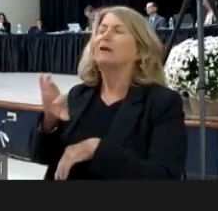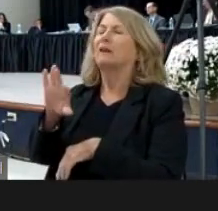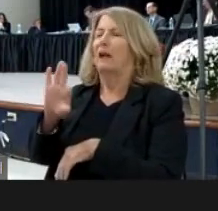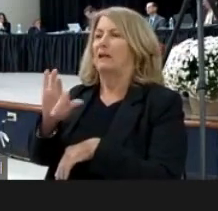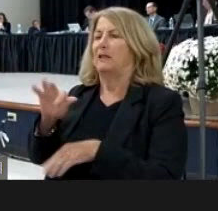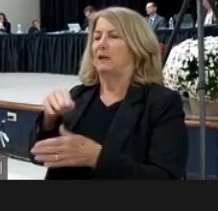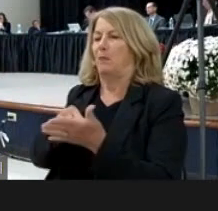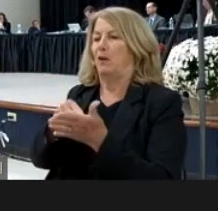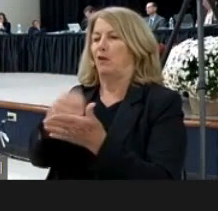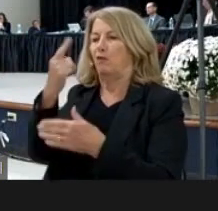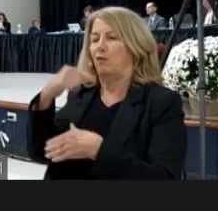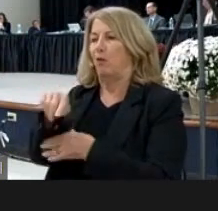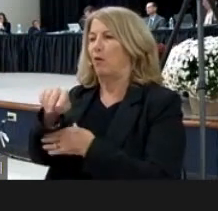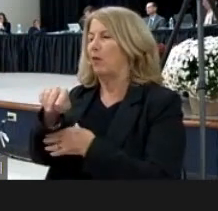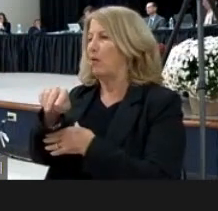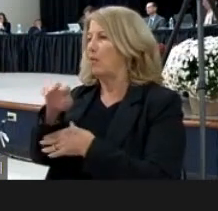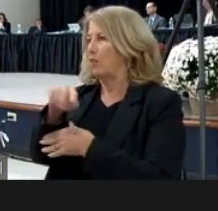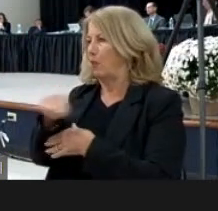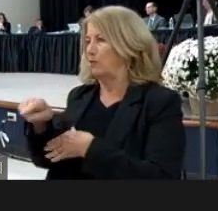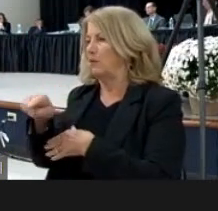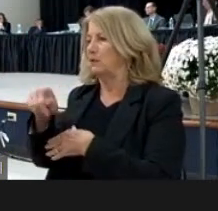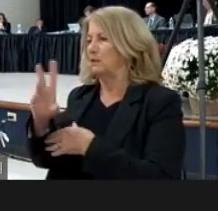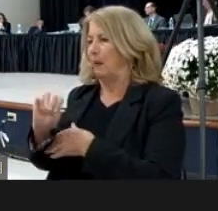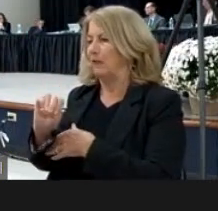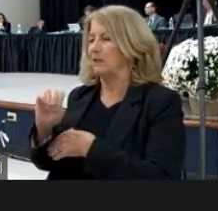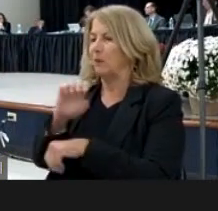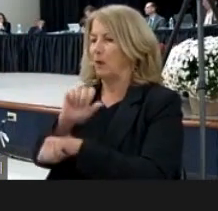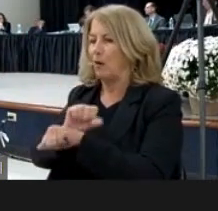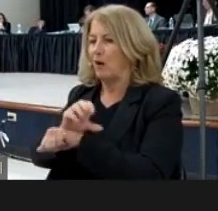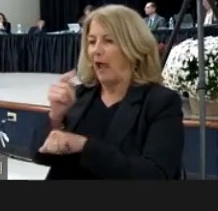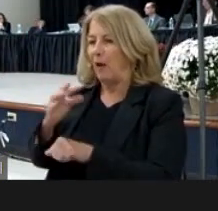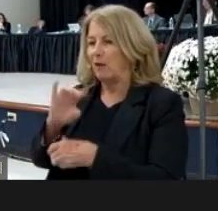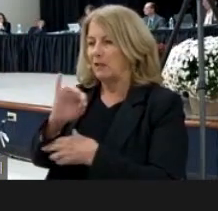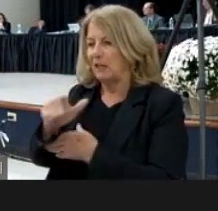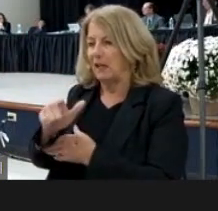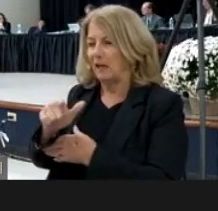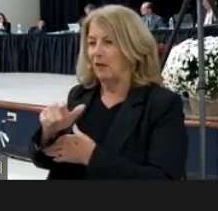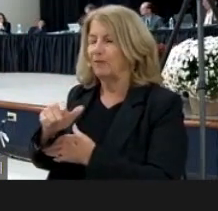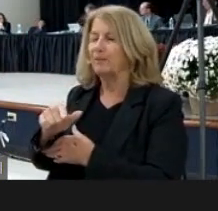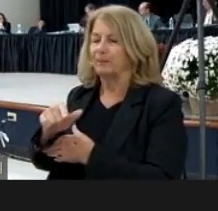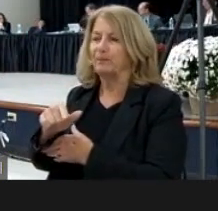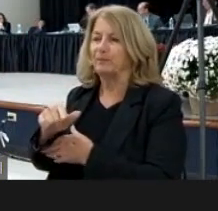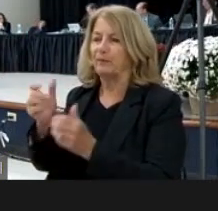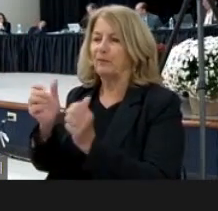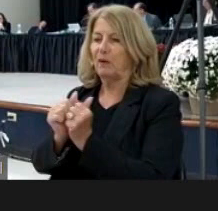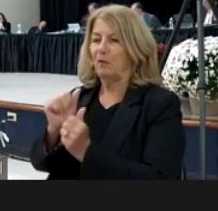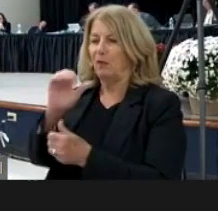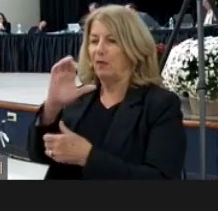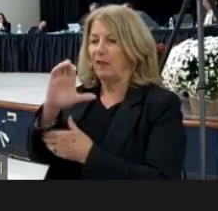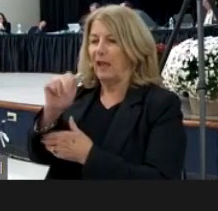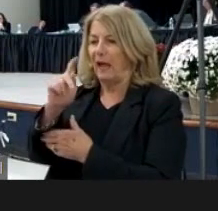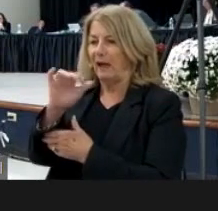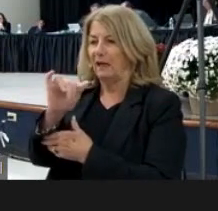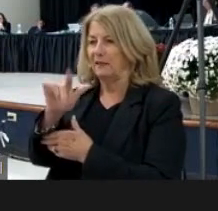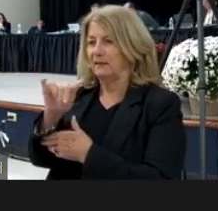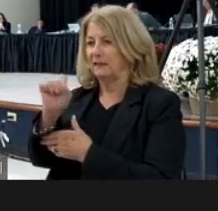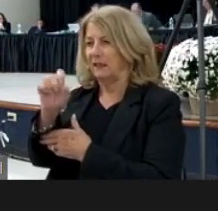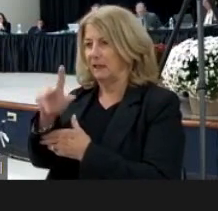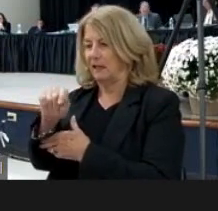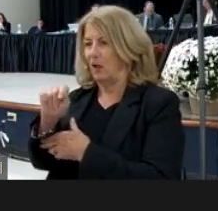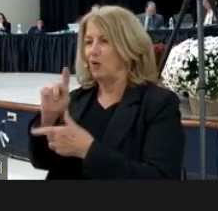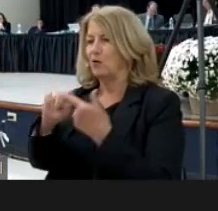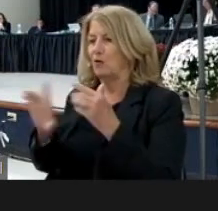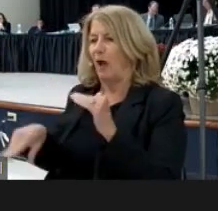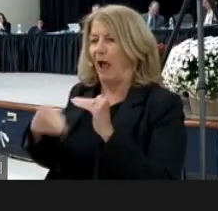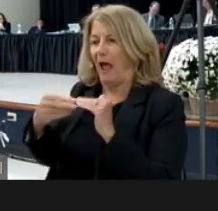We've worked out a deal to be papered with Catalyst to add an additional number